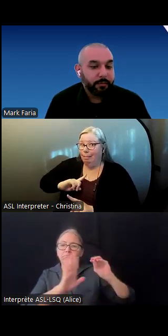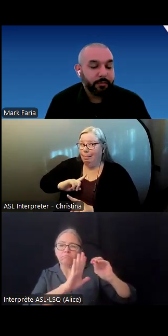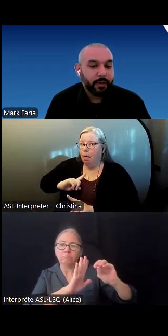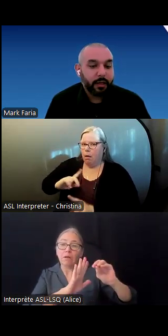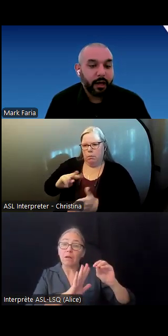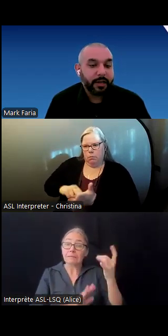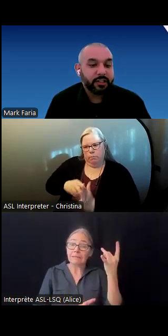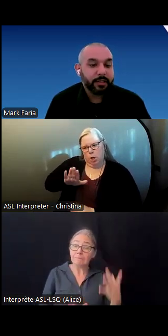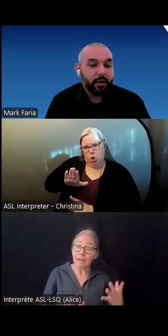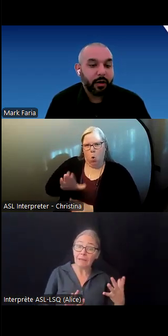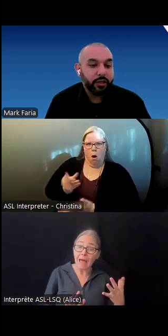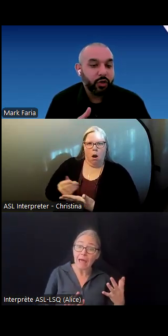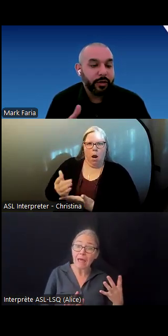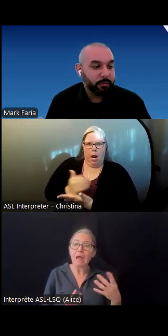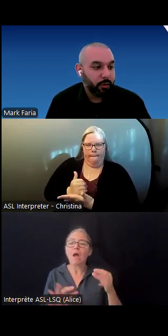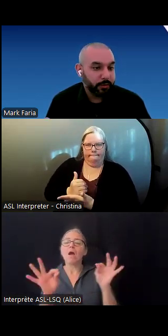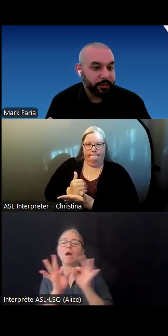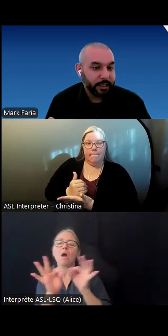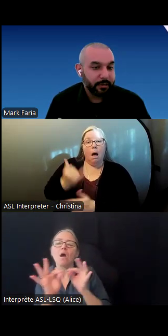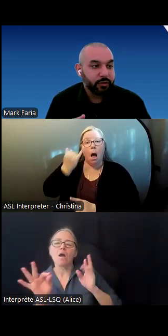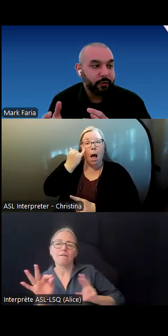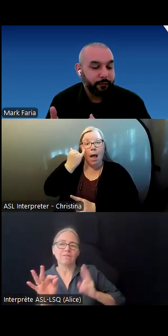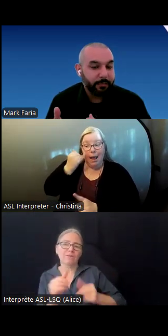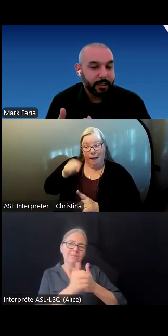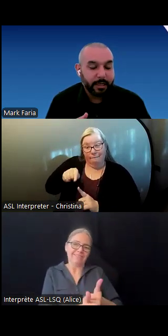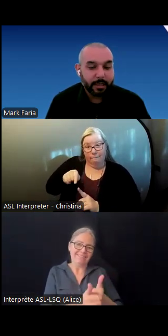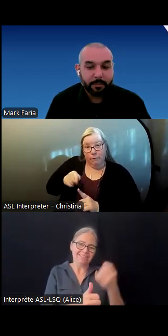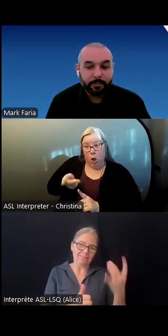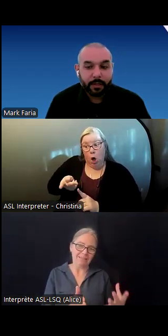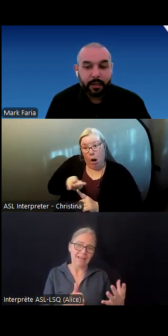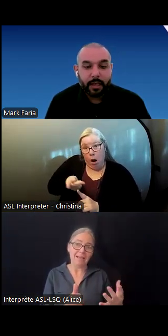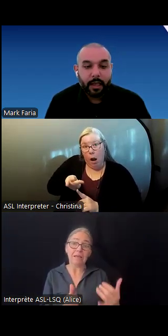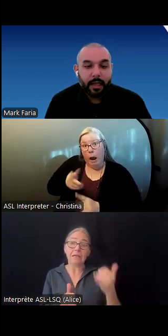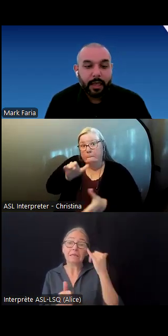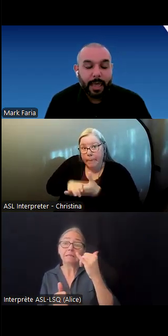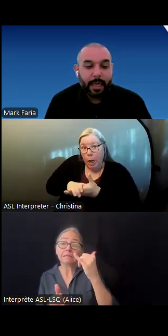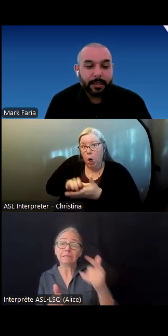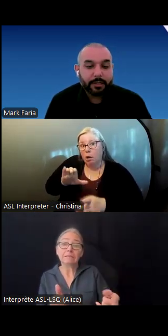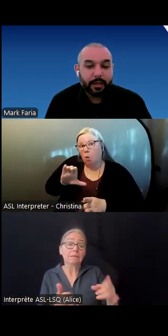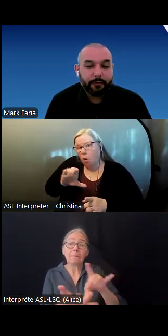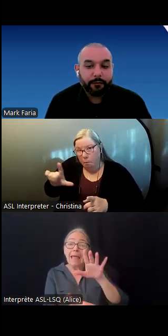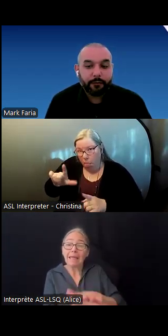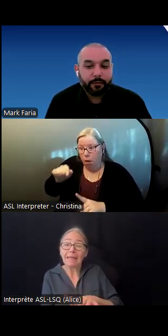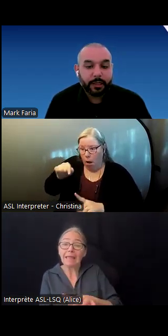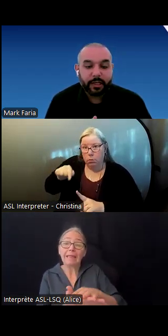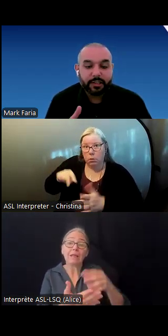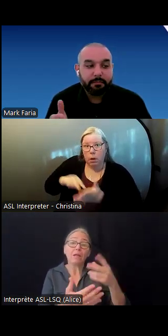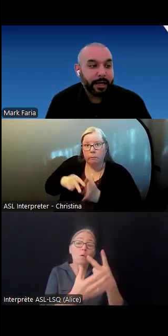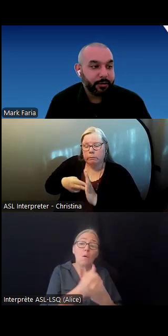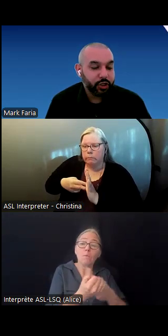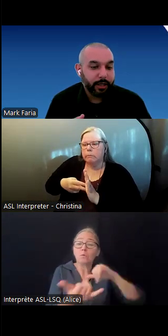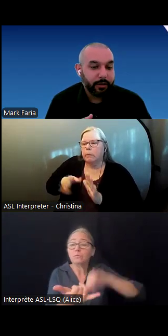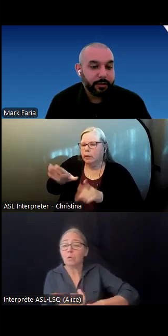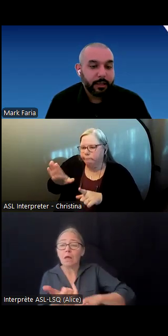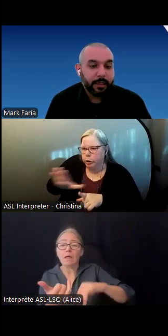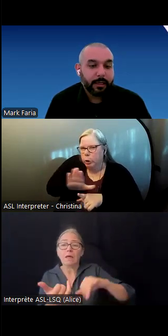law, then it's based on you and your partner's income, so your family net income. And if, let's say it's a